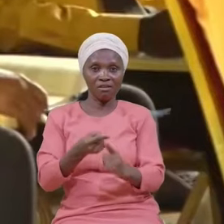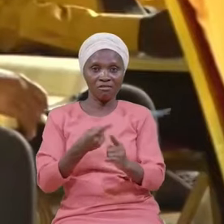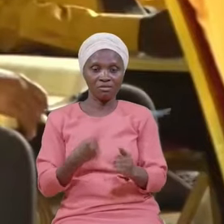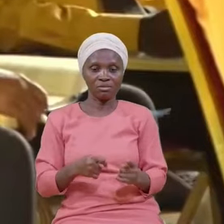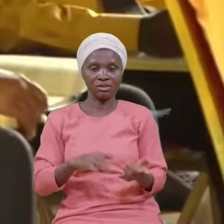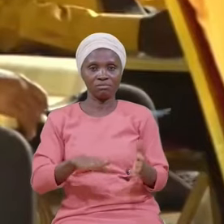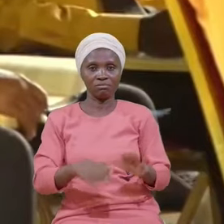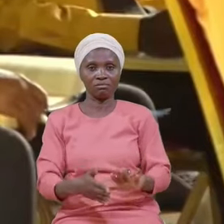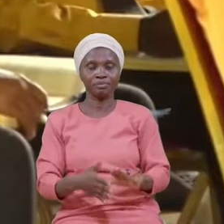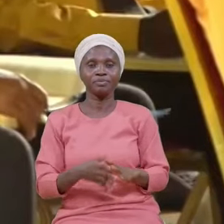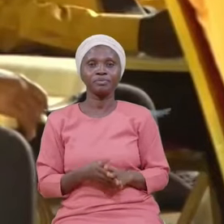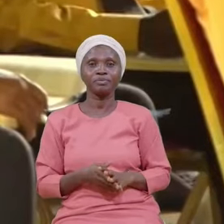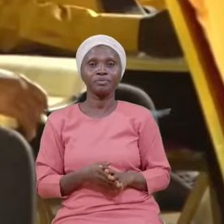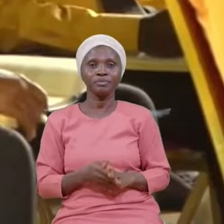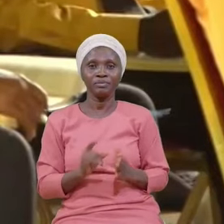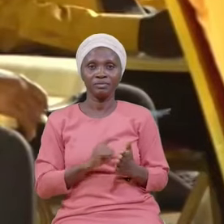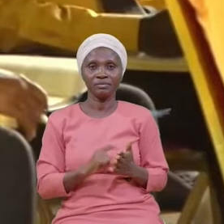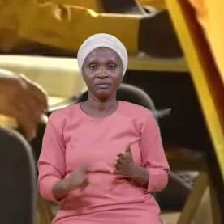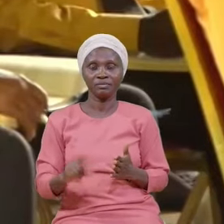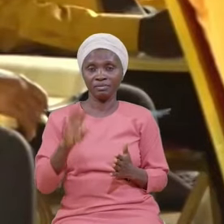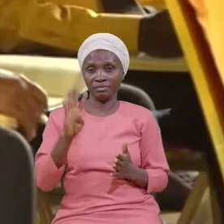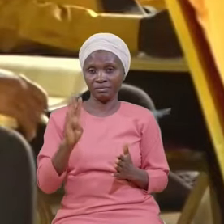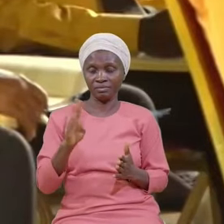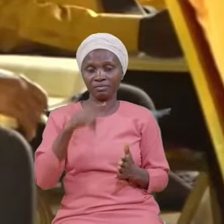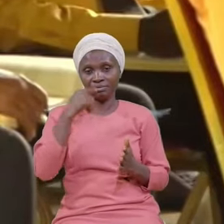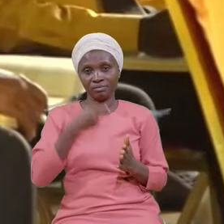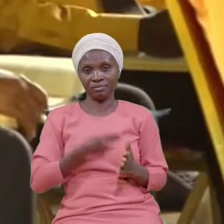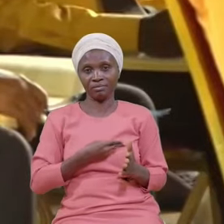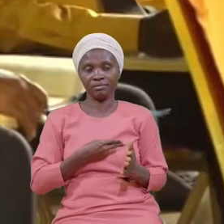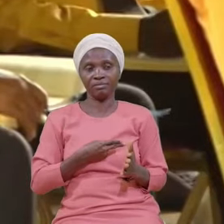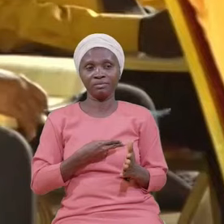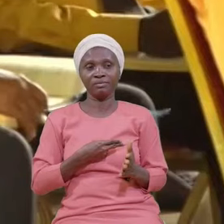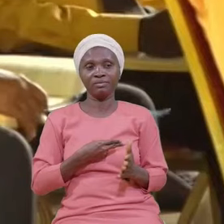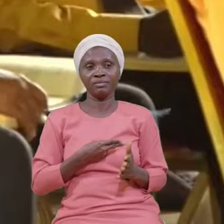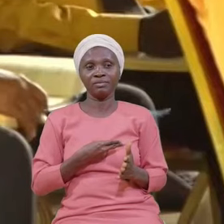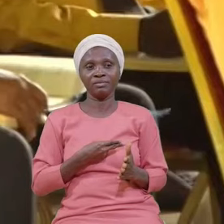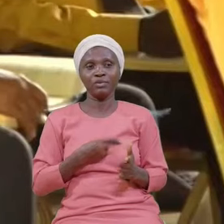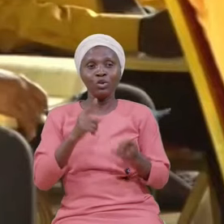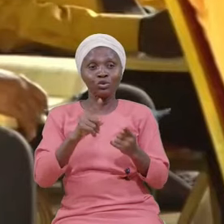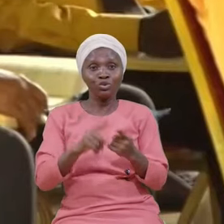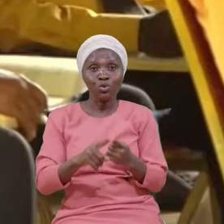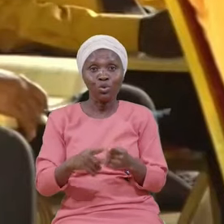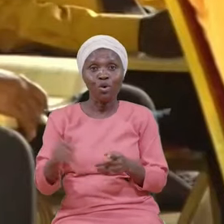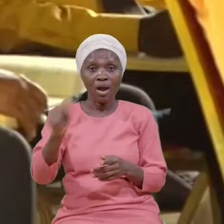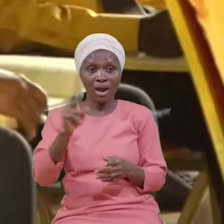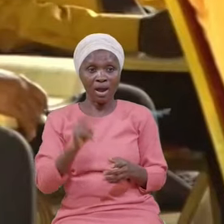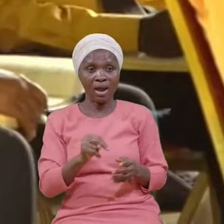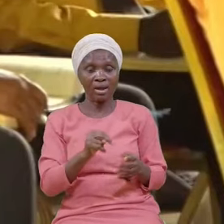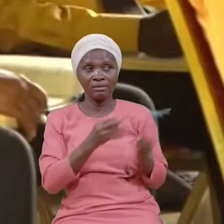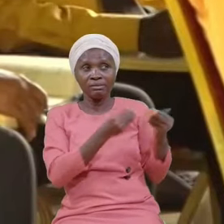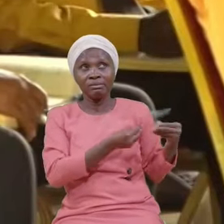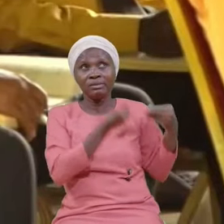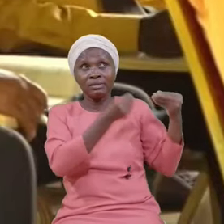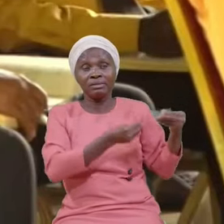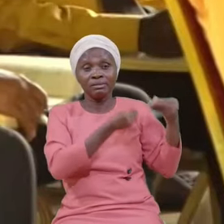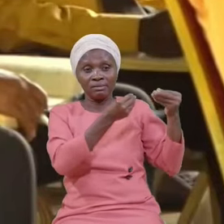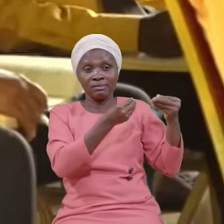four it tells us to an inheritance Incorruptible to an inheritance